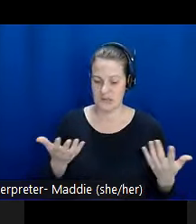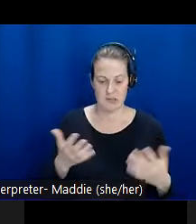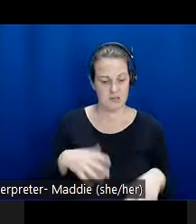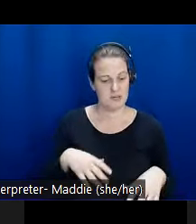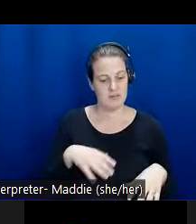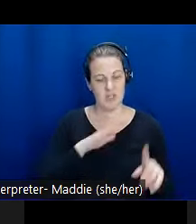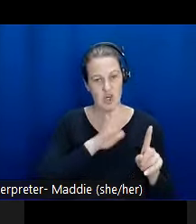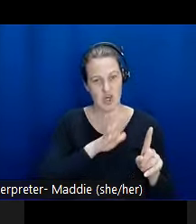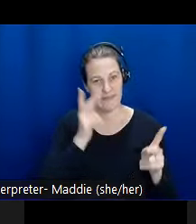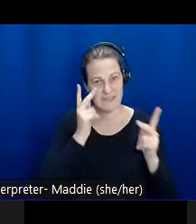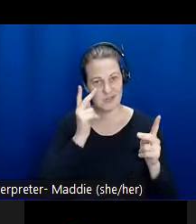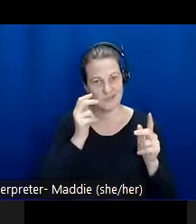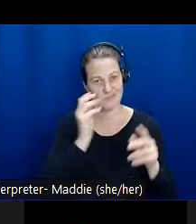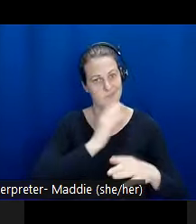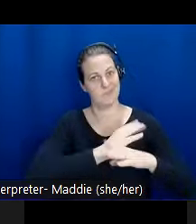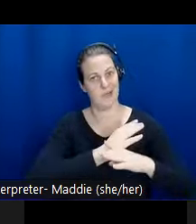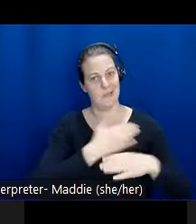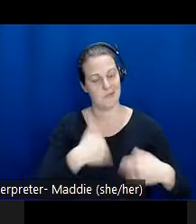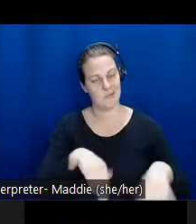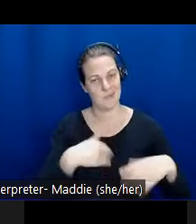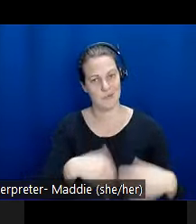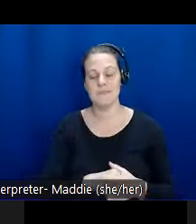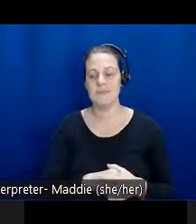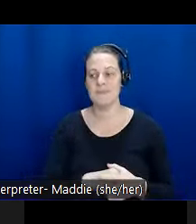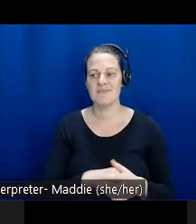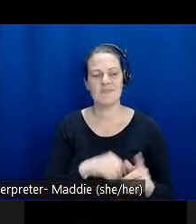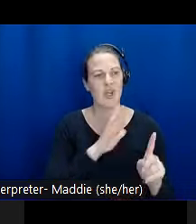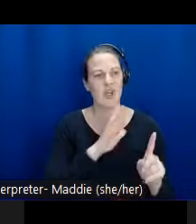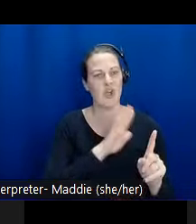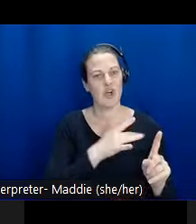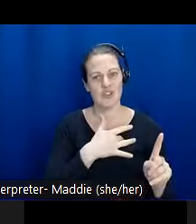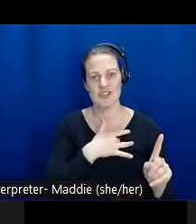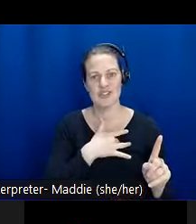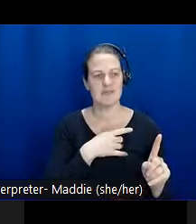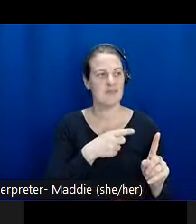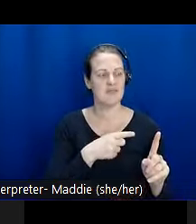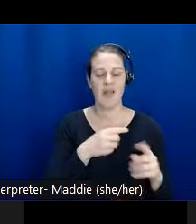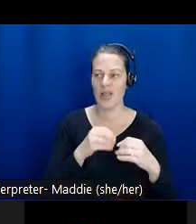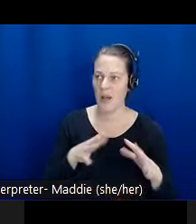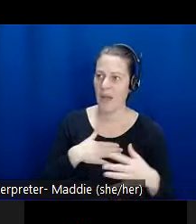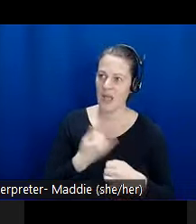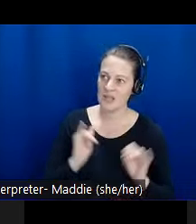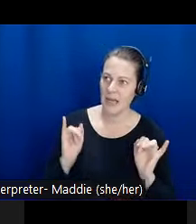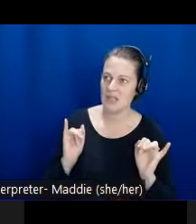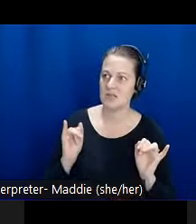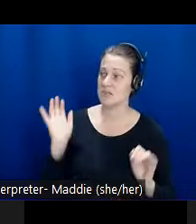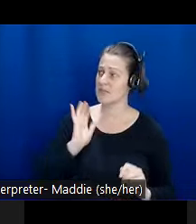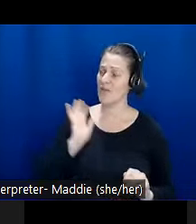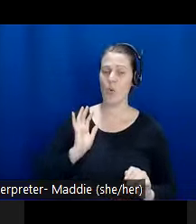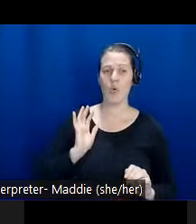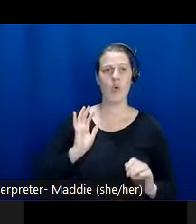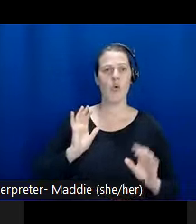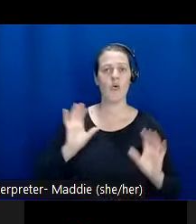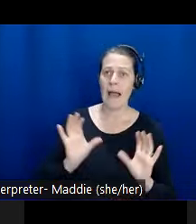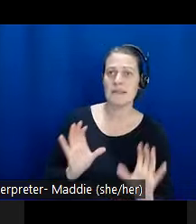her main concern was that she just felt like she had lost independence. She used to be someone who was active, was always